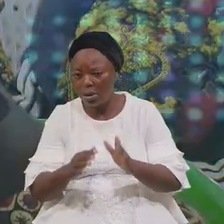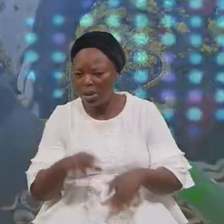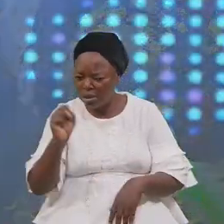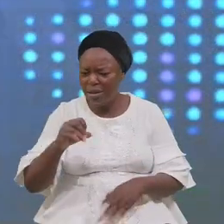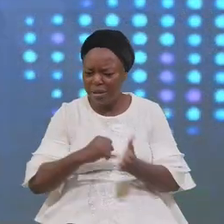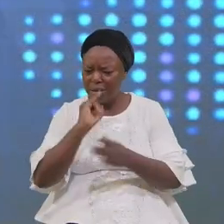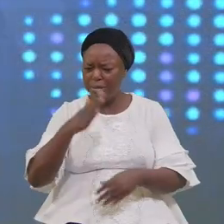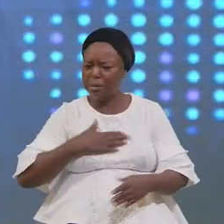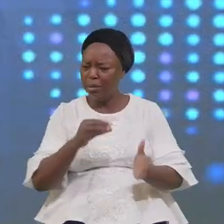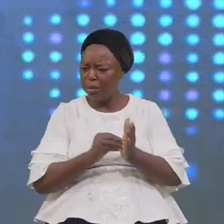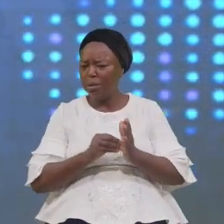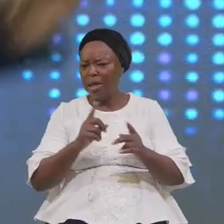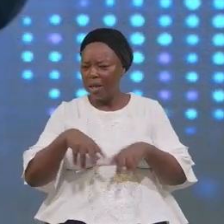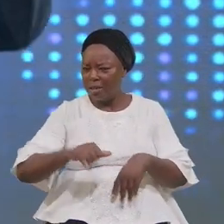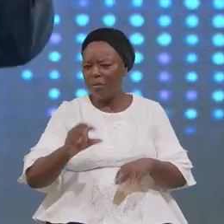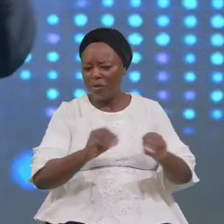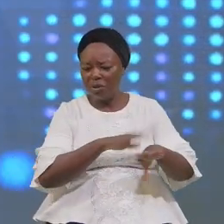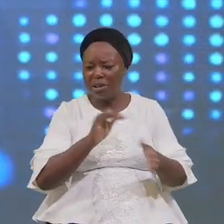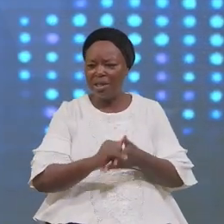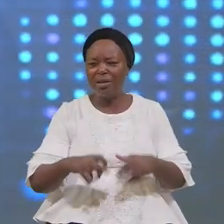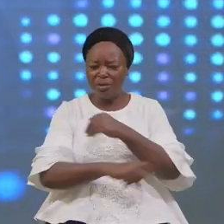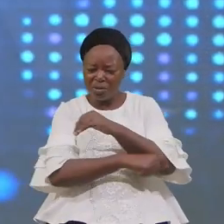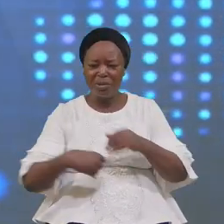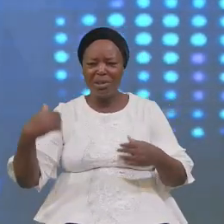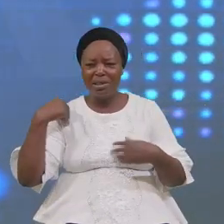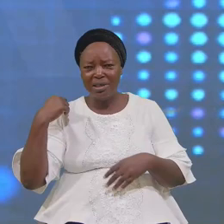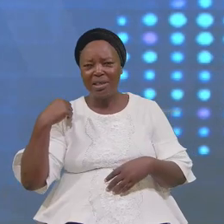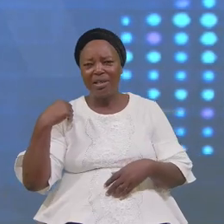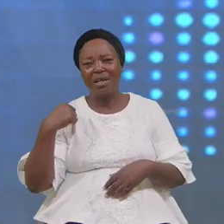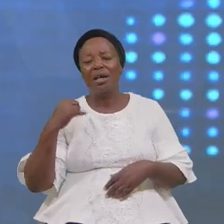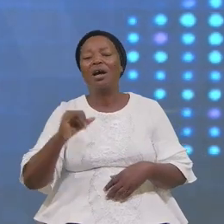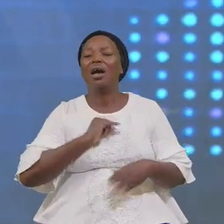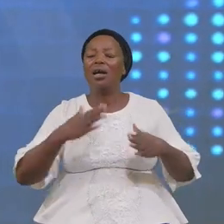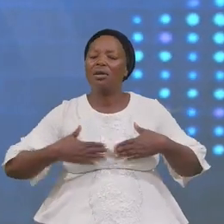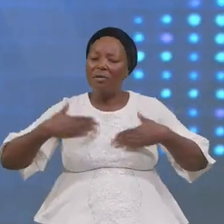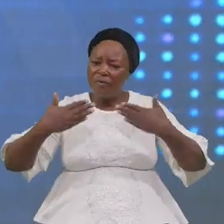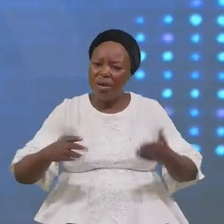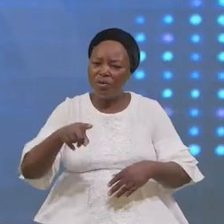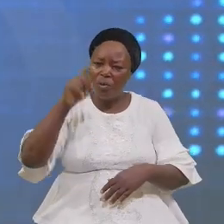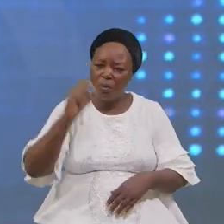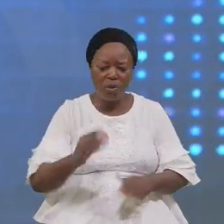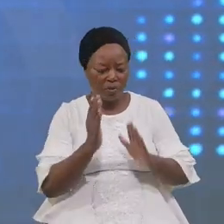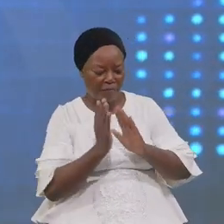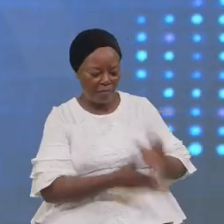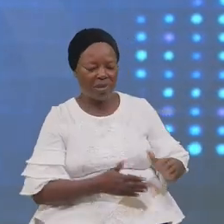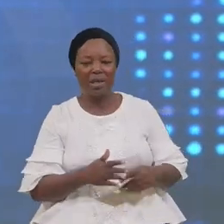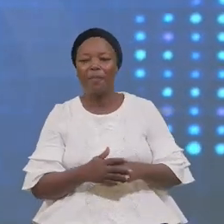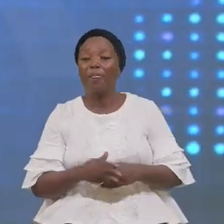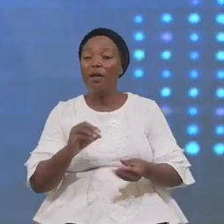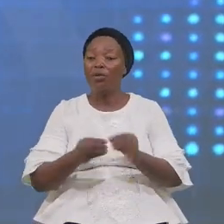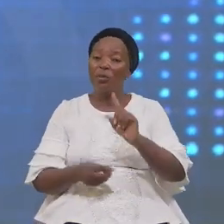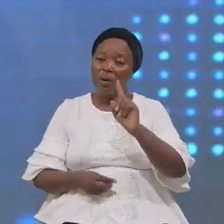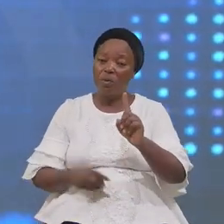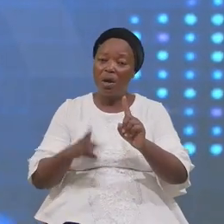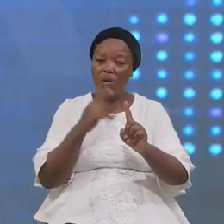stolen shirt. I confess, you must forsake. Number one, you